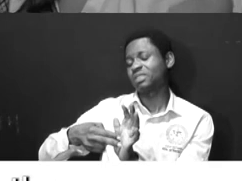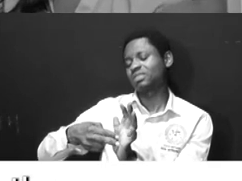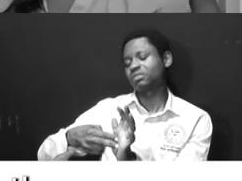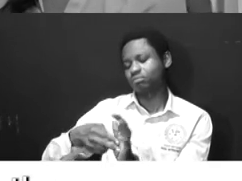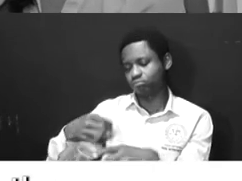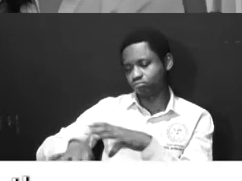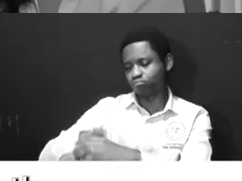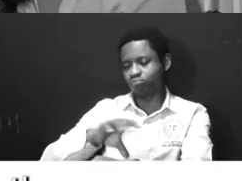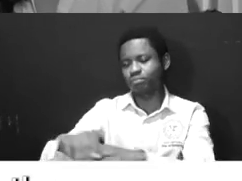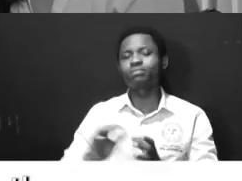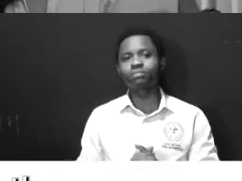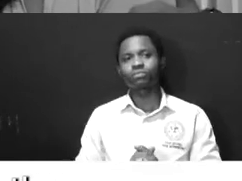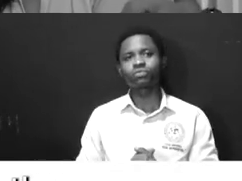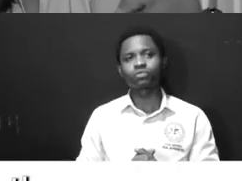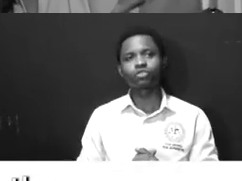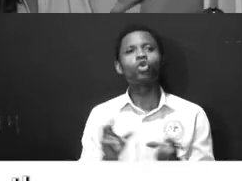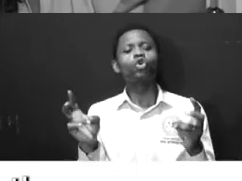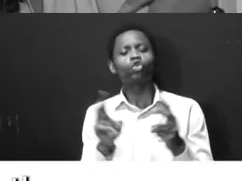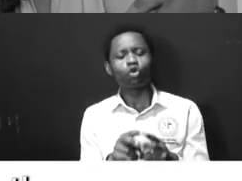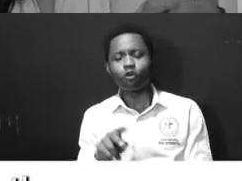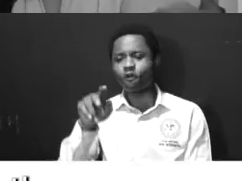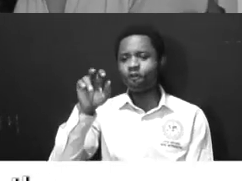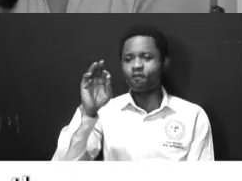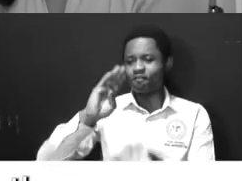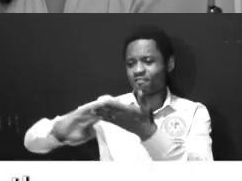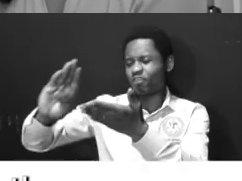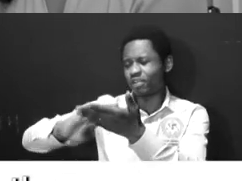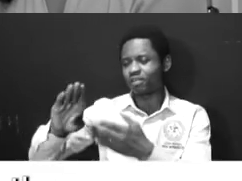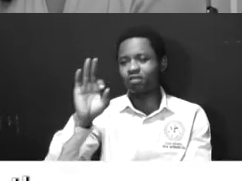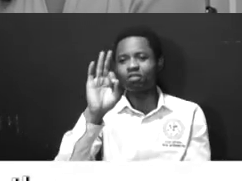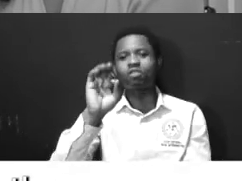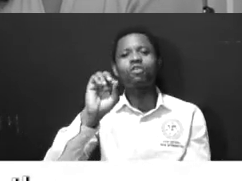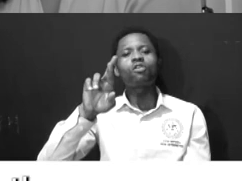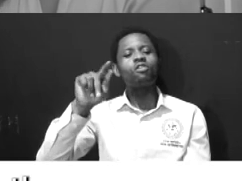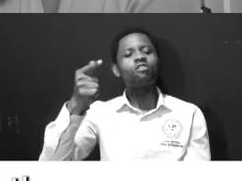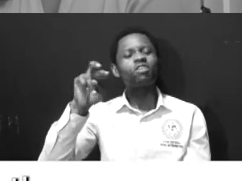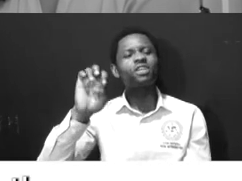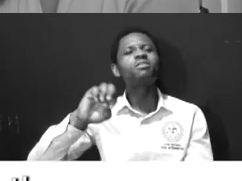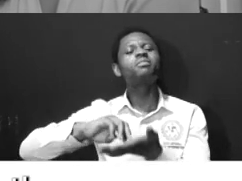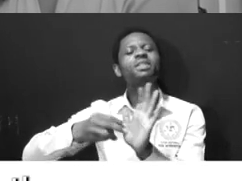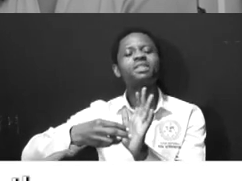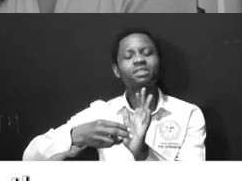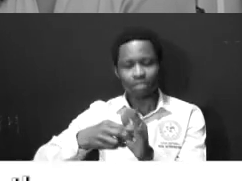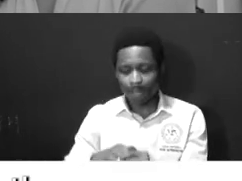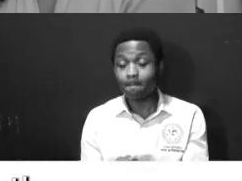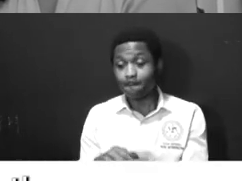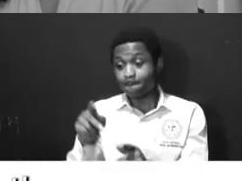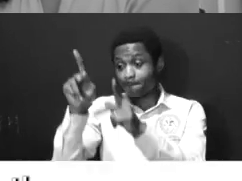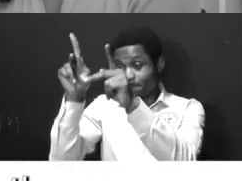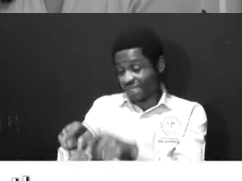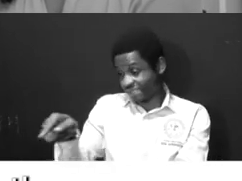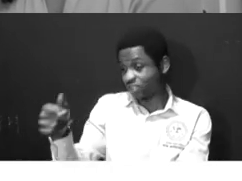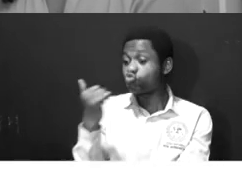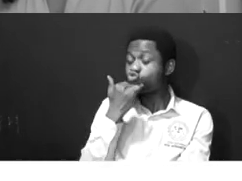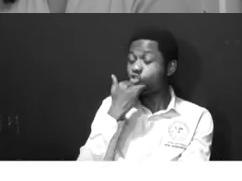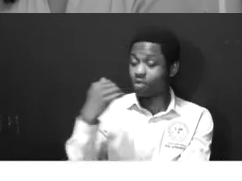hurt or anger towards another. It is wudi obi fom so be kye no ene se nipa no de waye wa wudi ne ho yaw no wo be